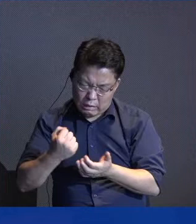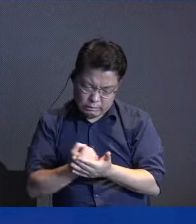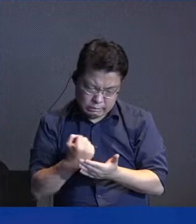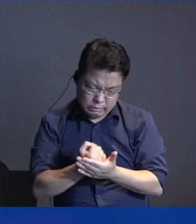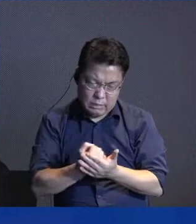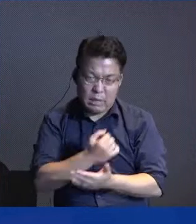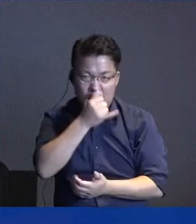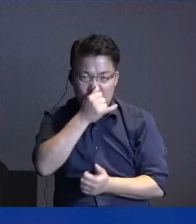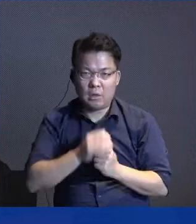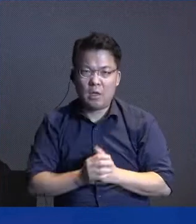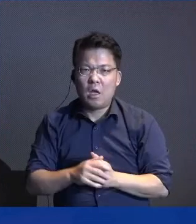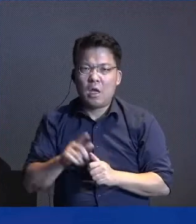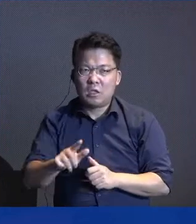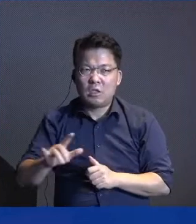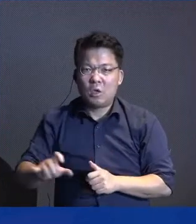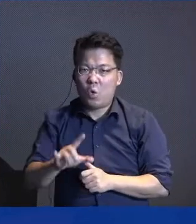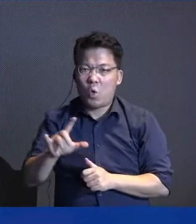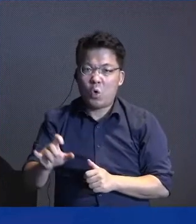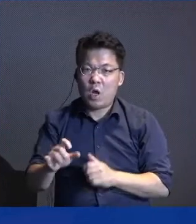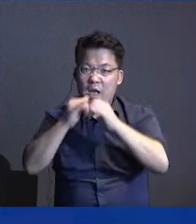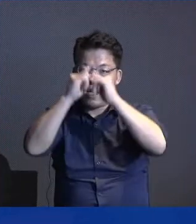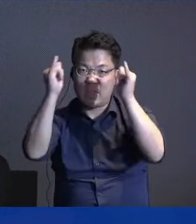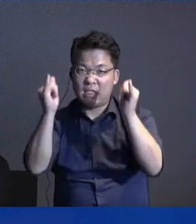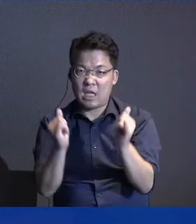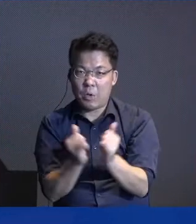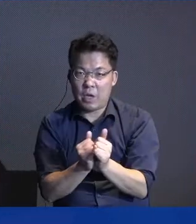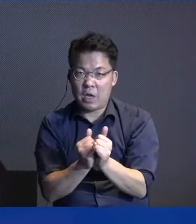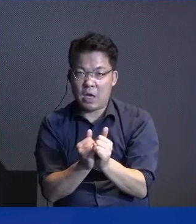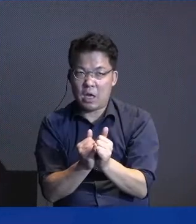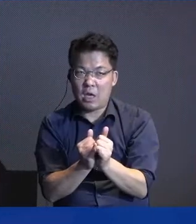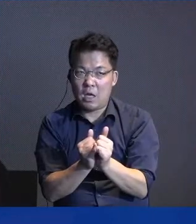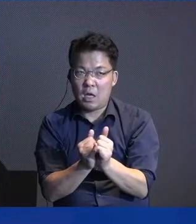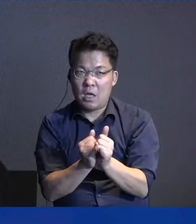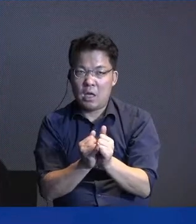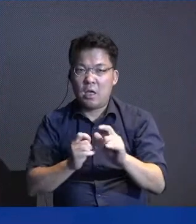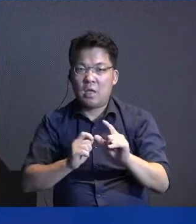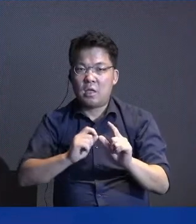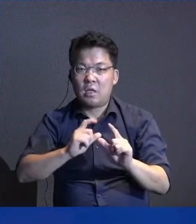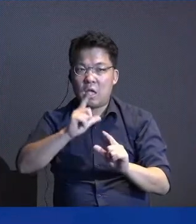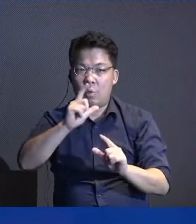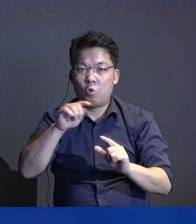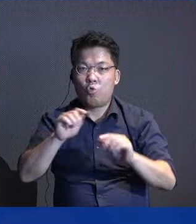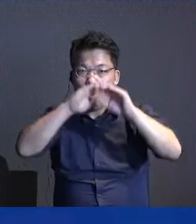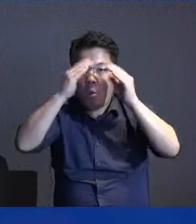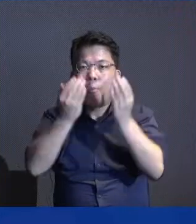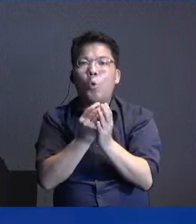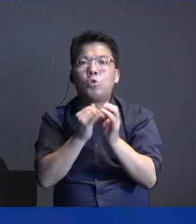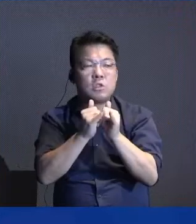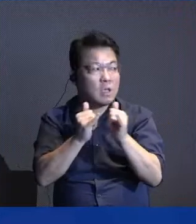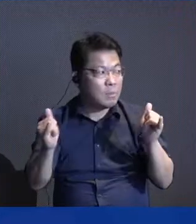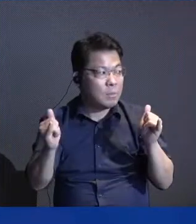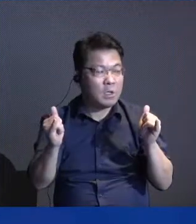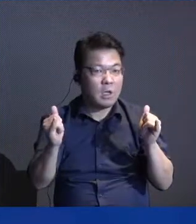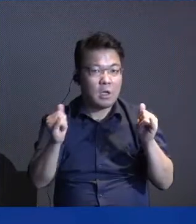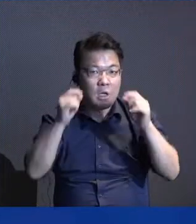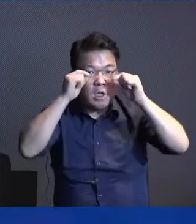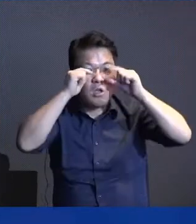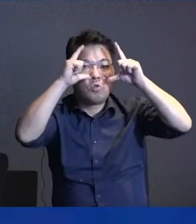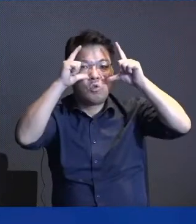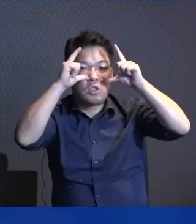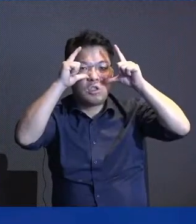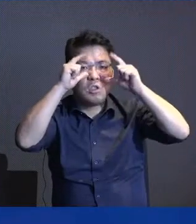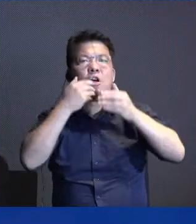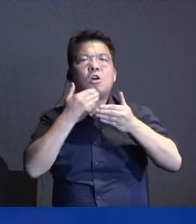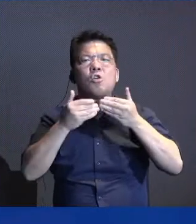an eye-opener, is that how much ageism and how much of stigma kind